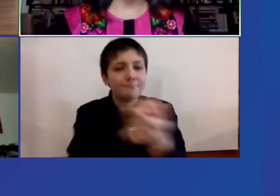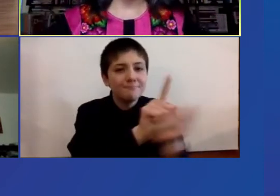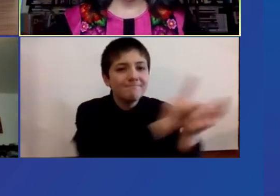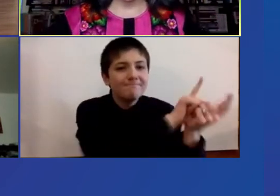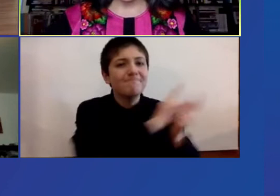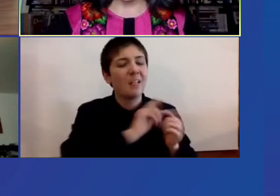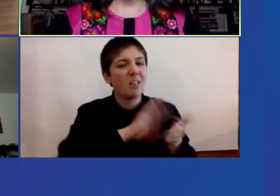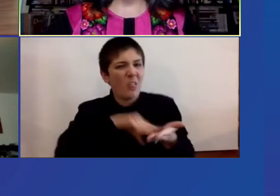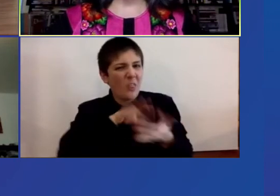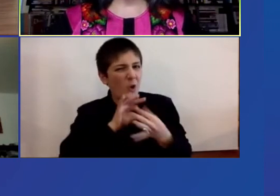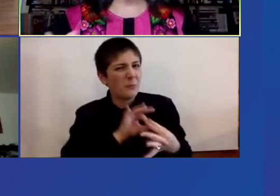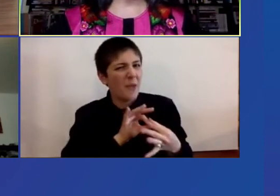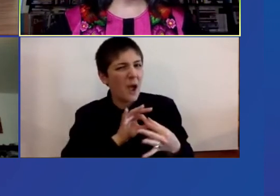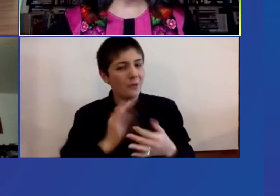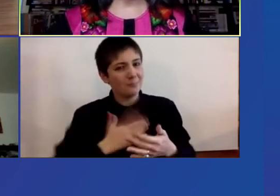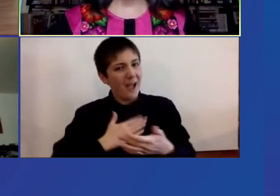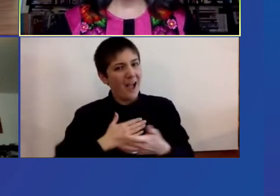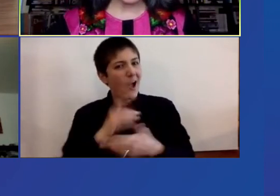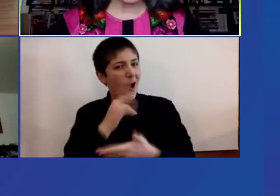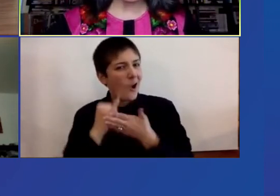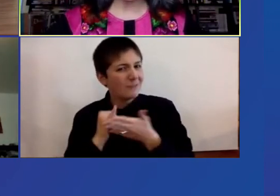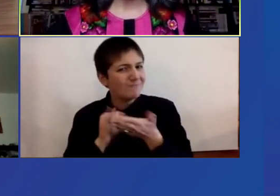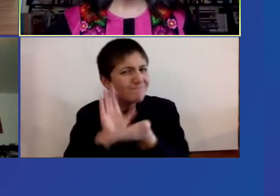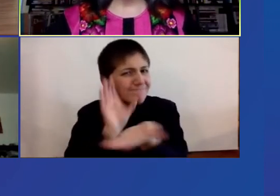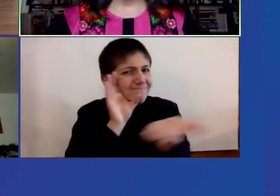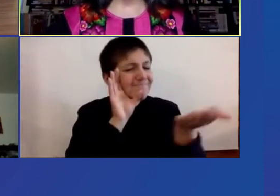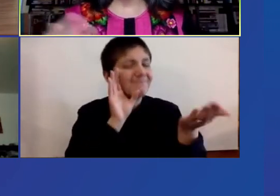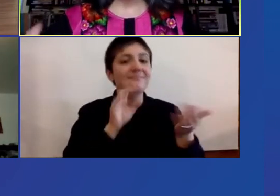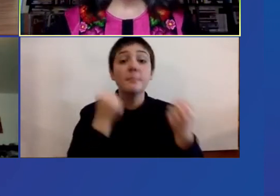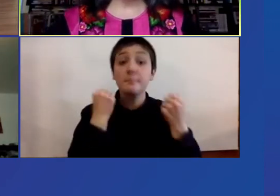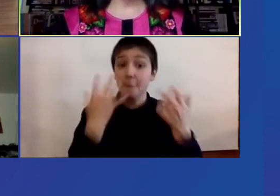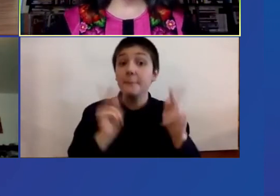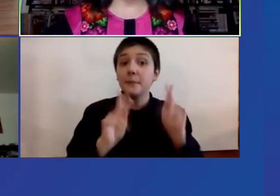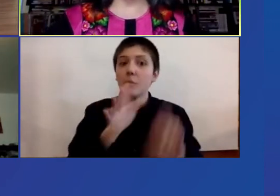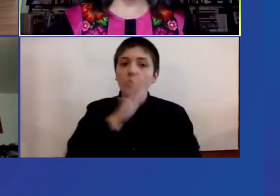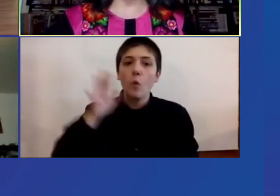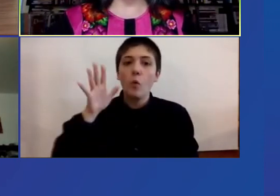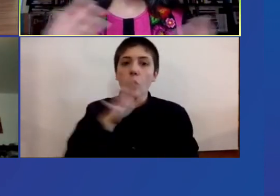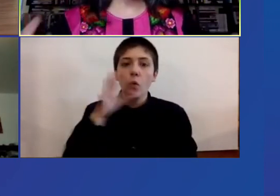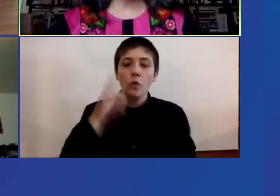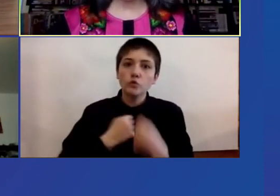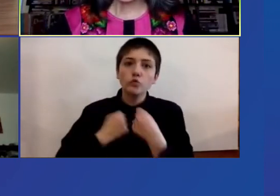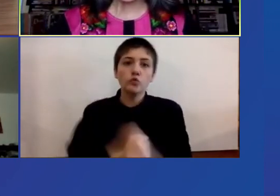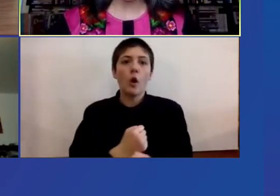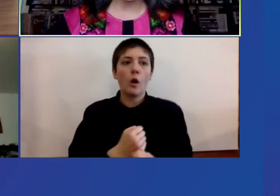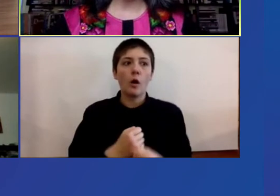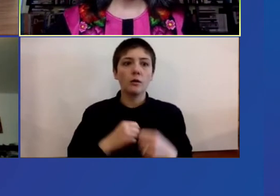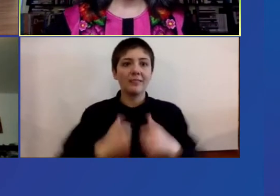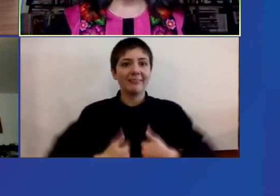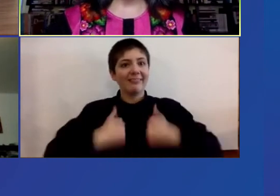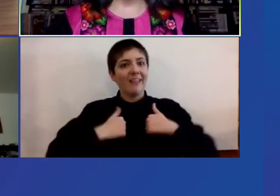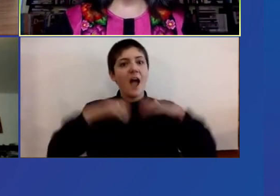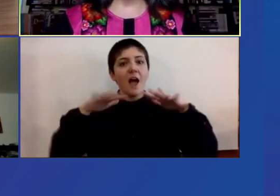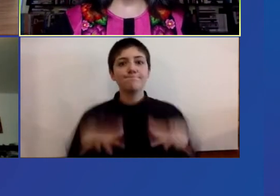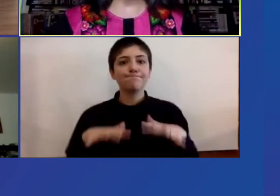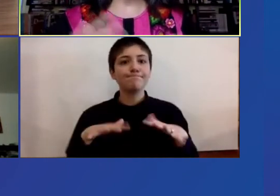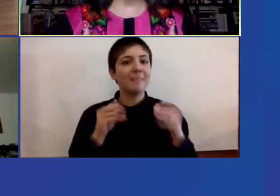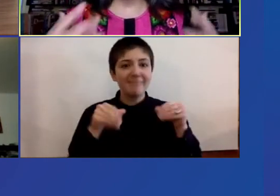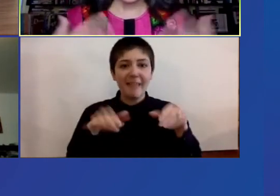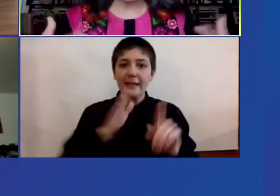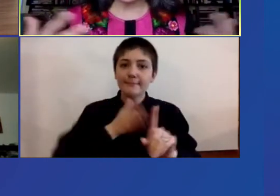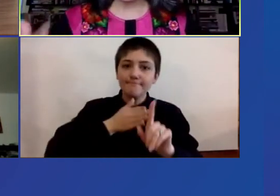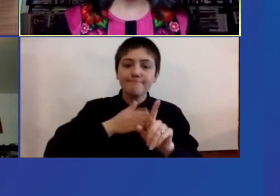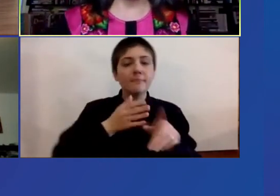older women, and these are people who live off the land in rural communities, who have nothing to their name, who